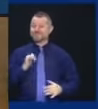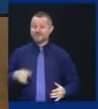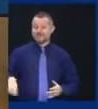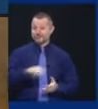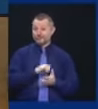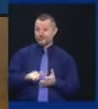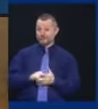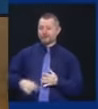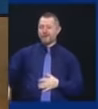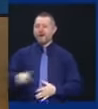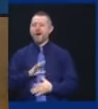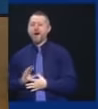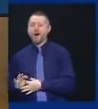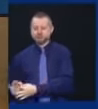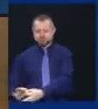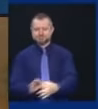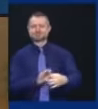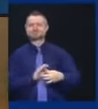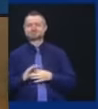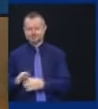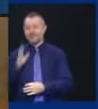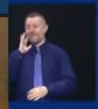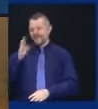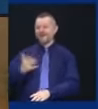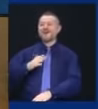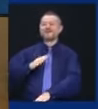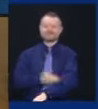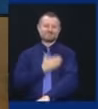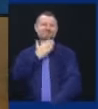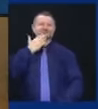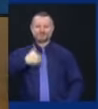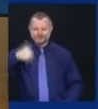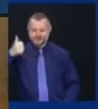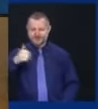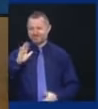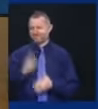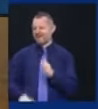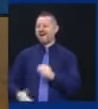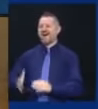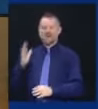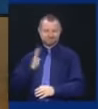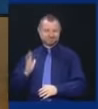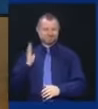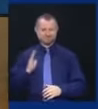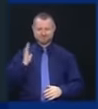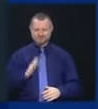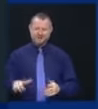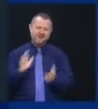and we're going to rebuild a state that is better than ever before.